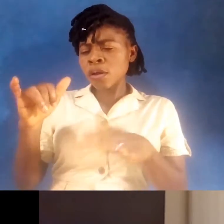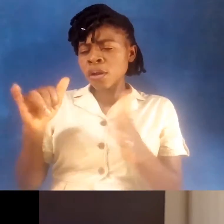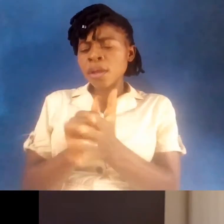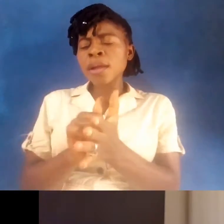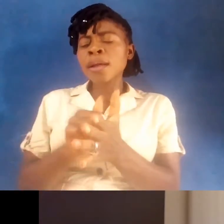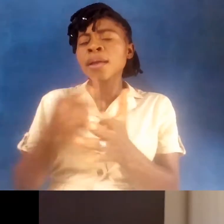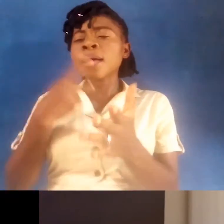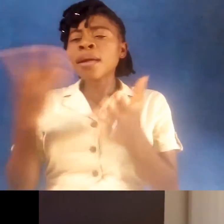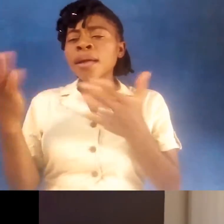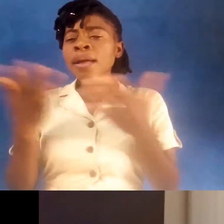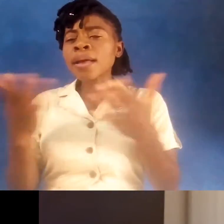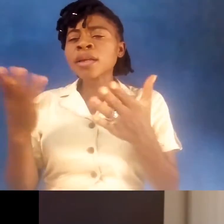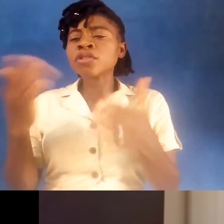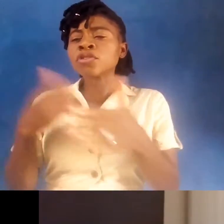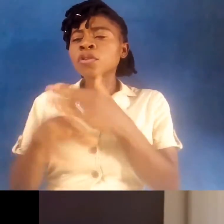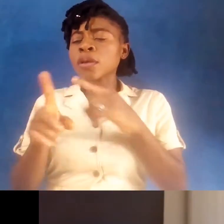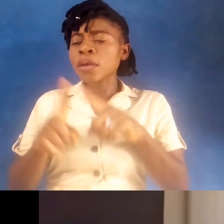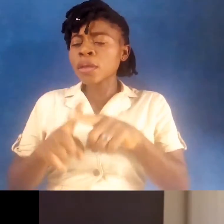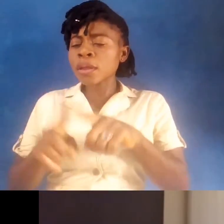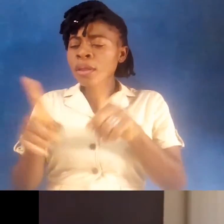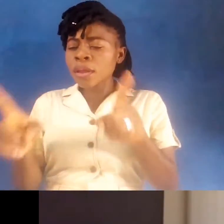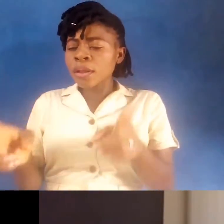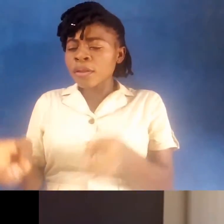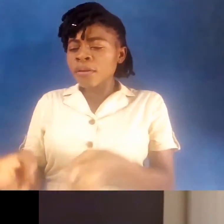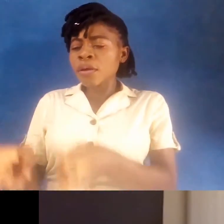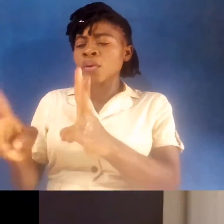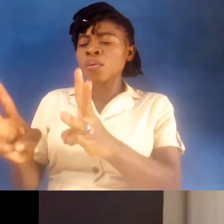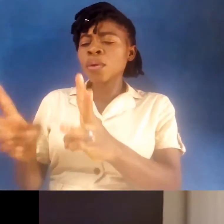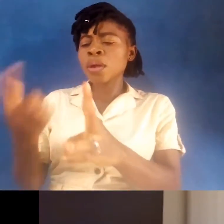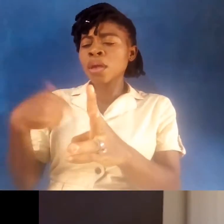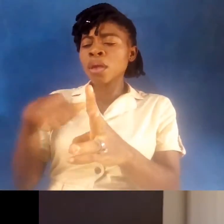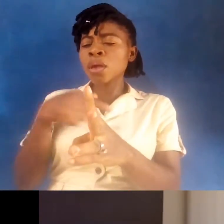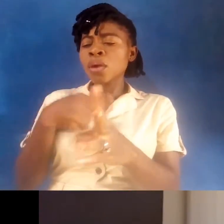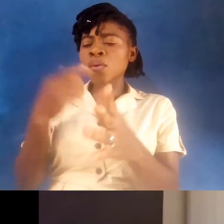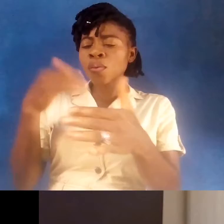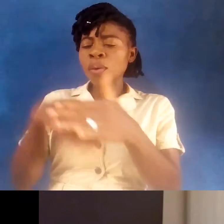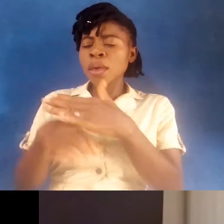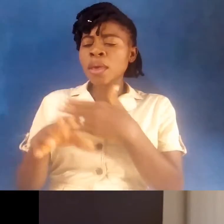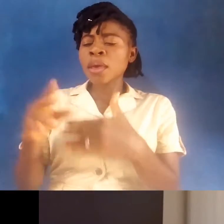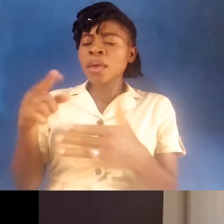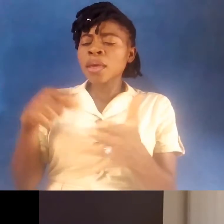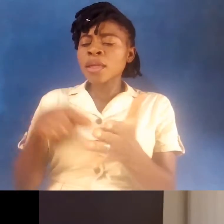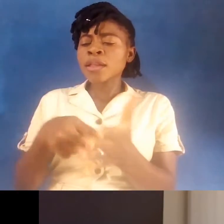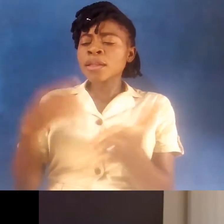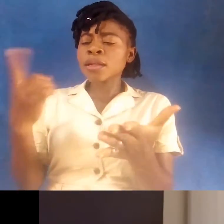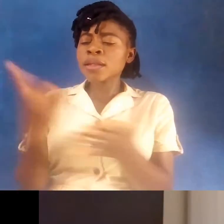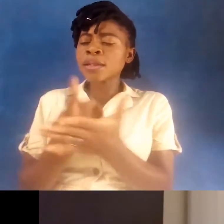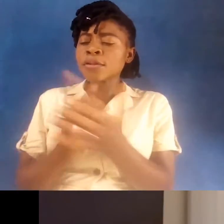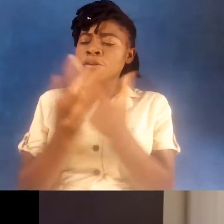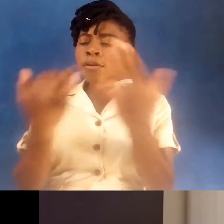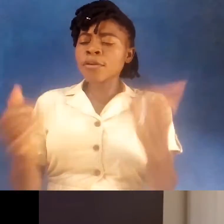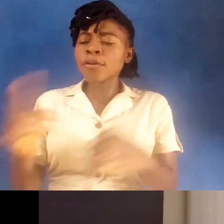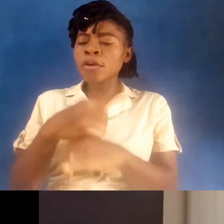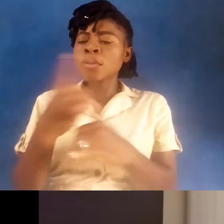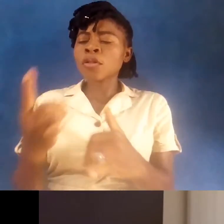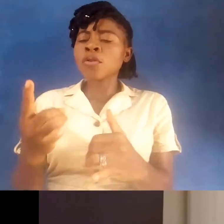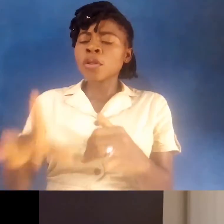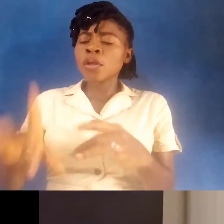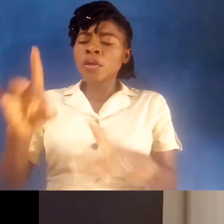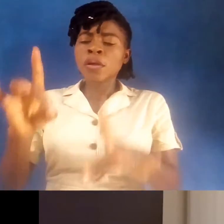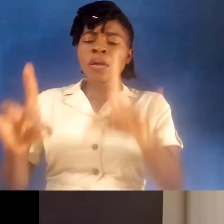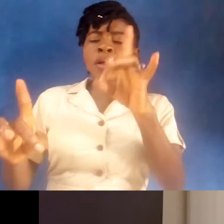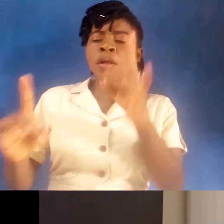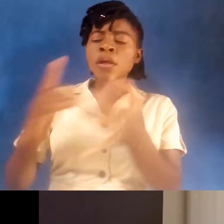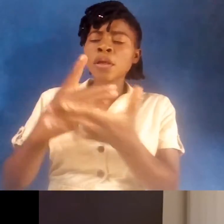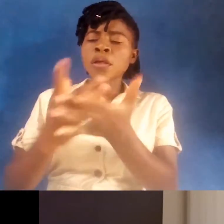we in this discussion today will just talk a little bit about some of the functions that we see that